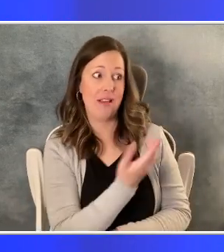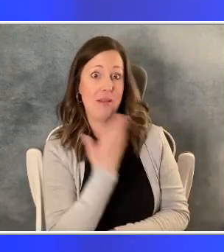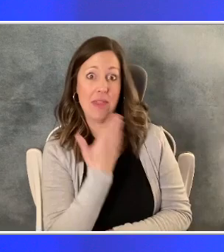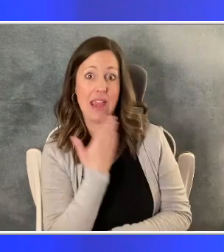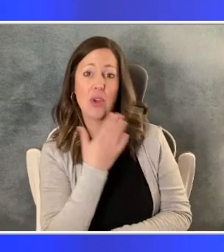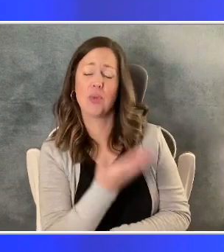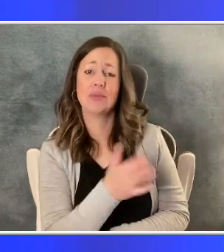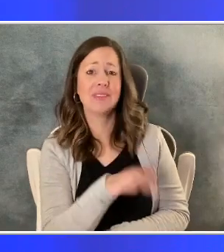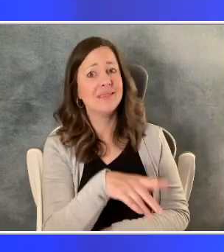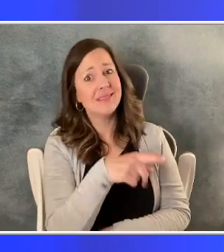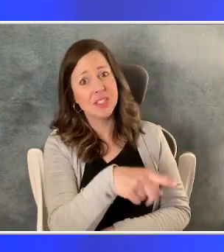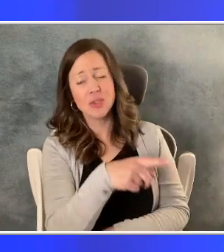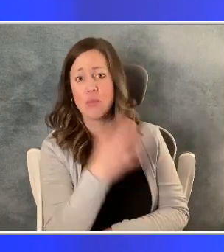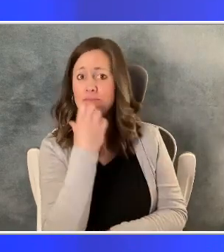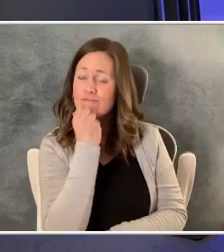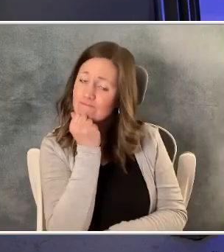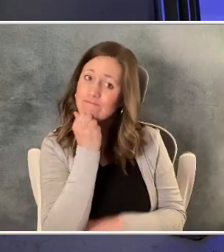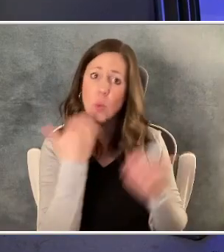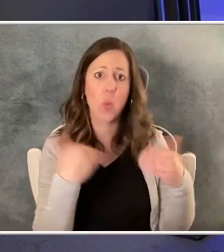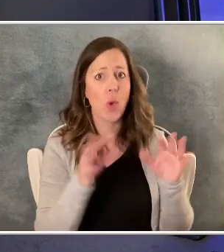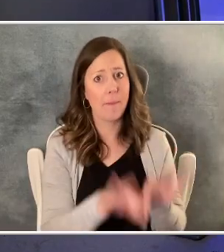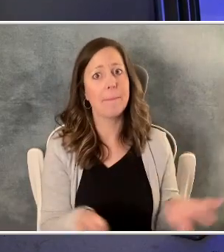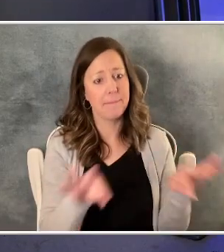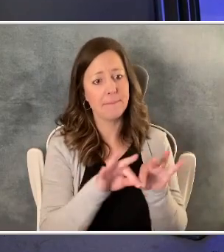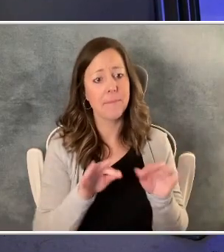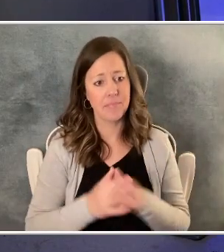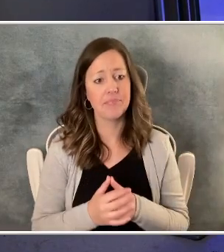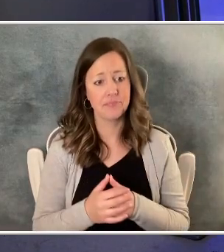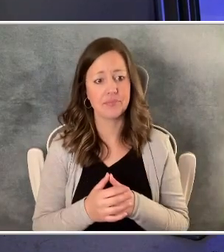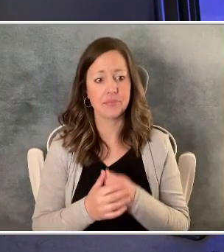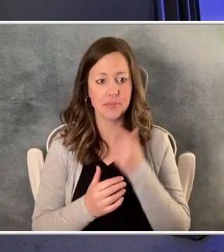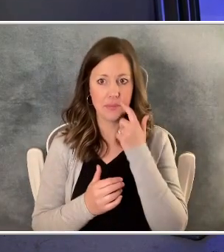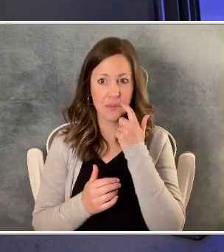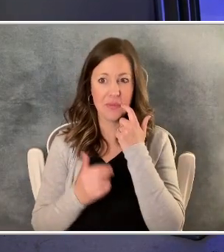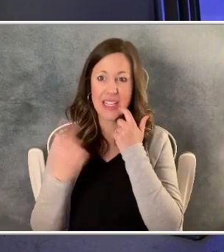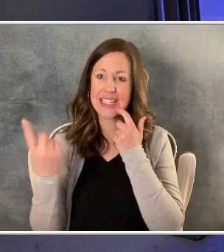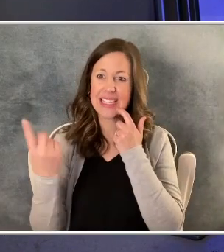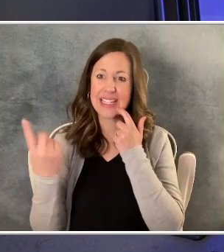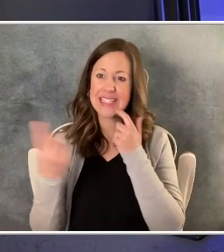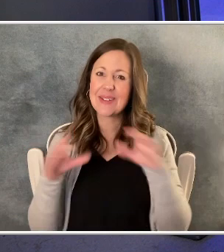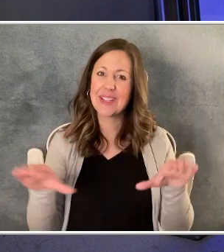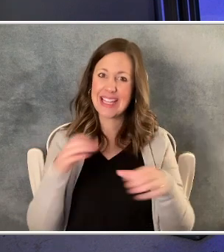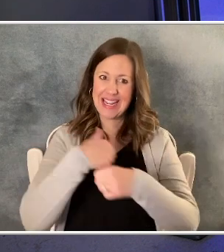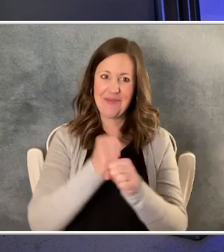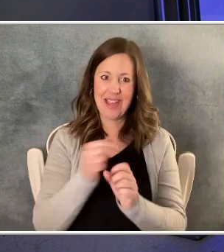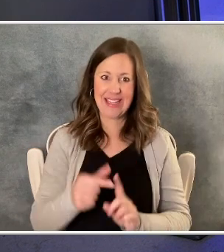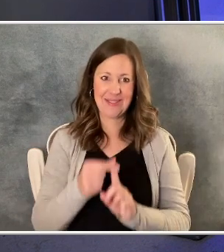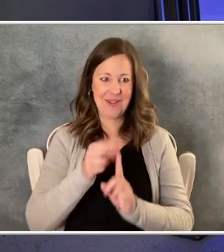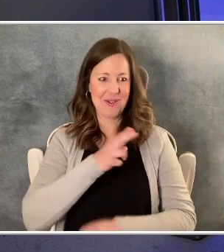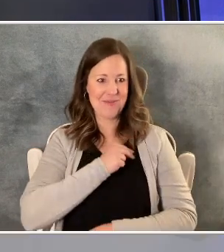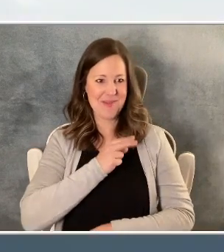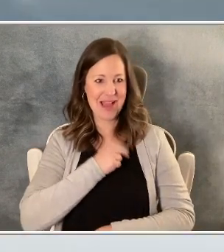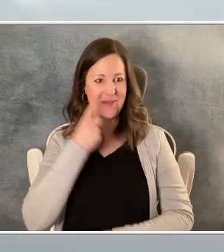much what they do means to people. And something they did was created a special badge for Miss Olivia. Tell us about that,